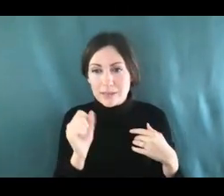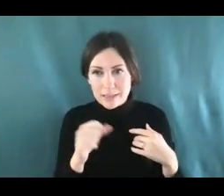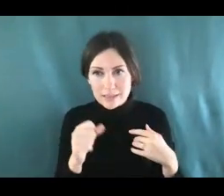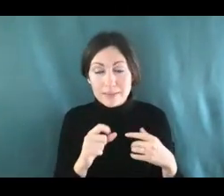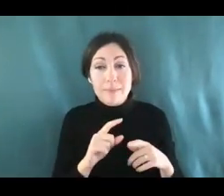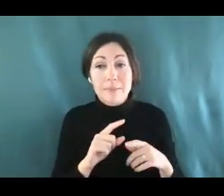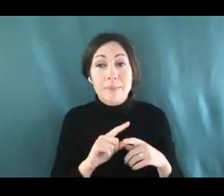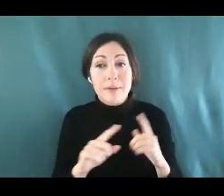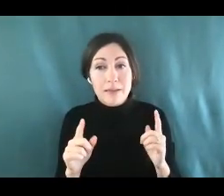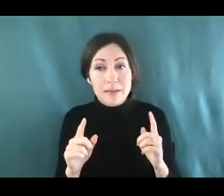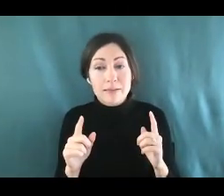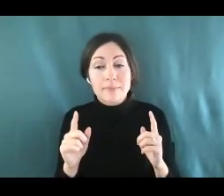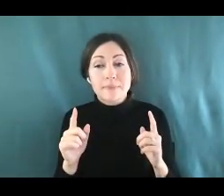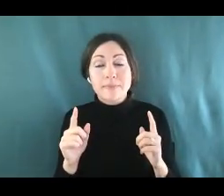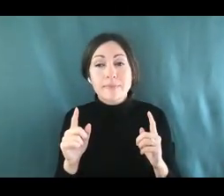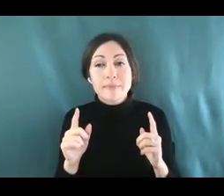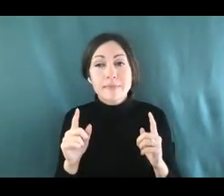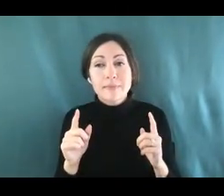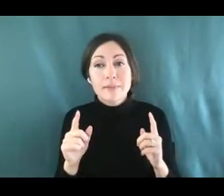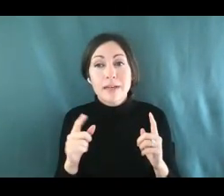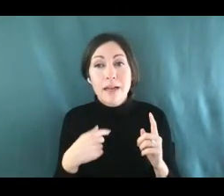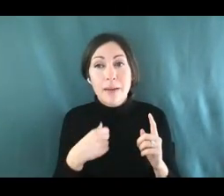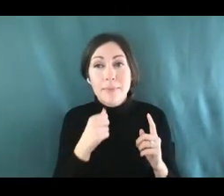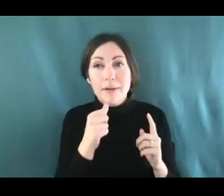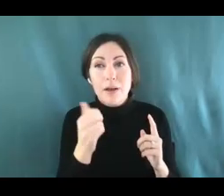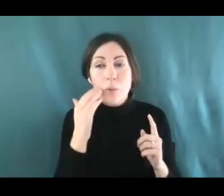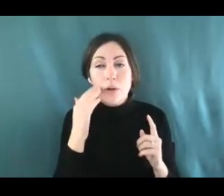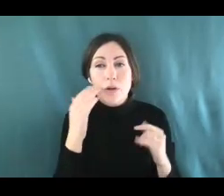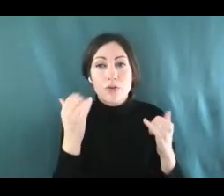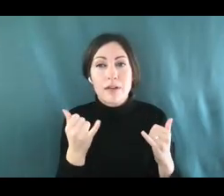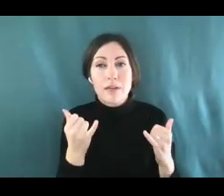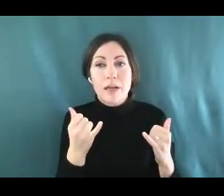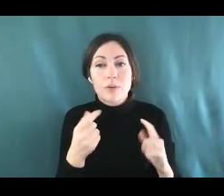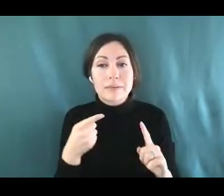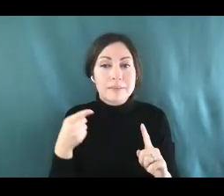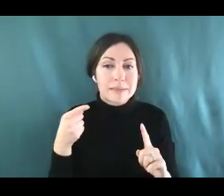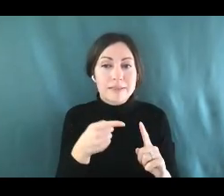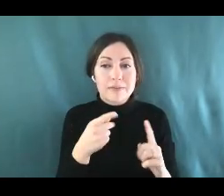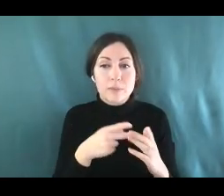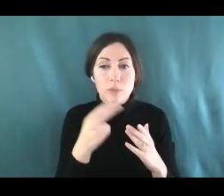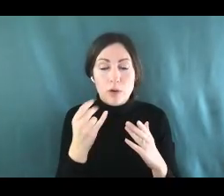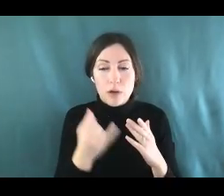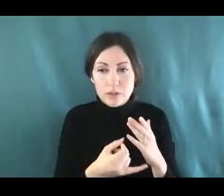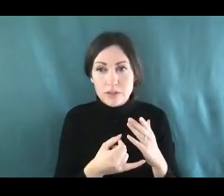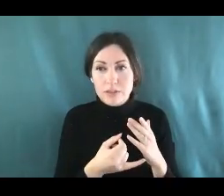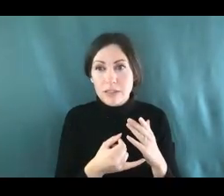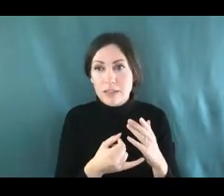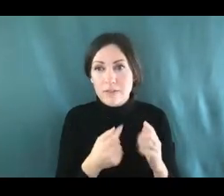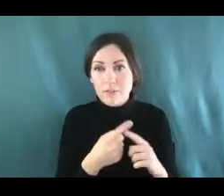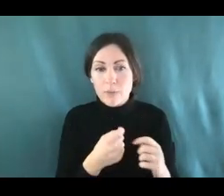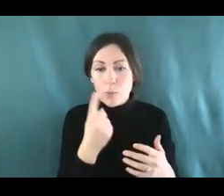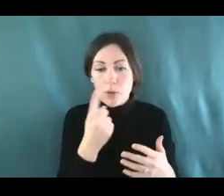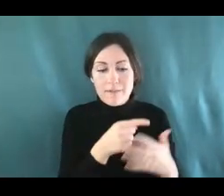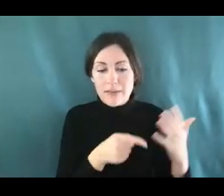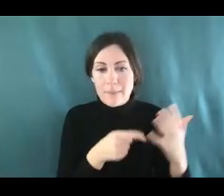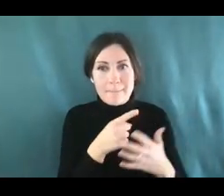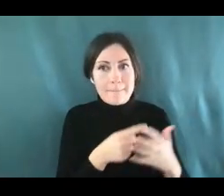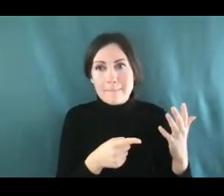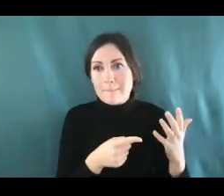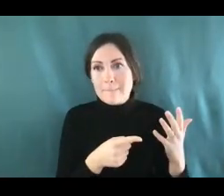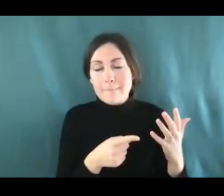However, I am not aware of at this time of a specific project by one of those municipalities that